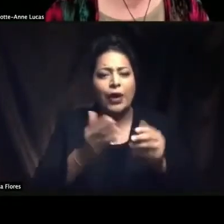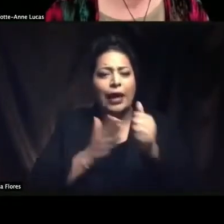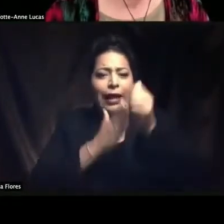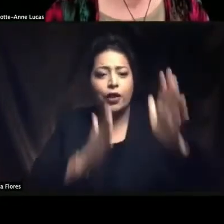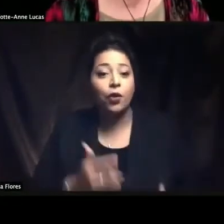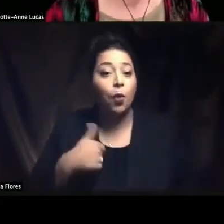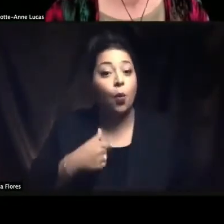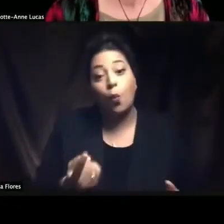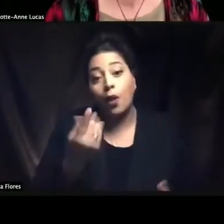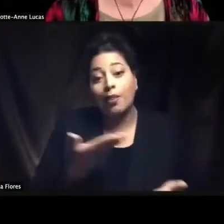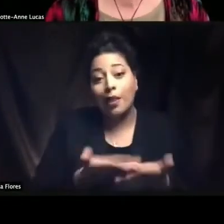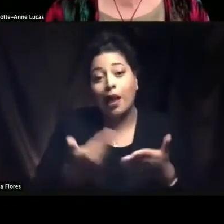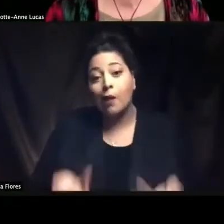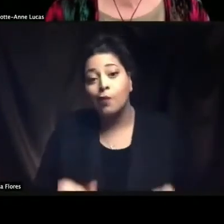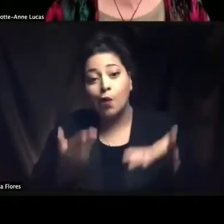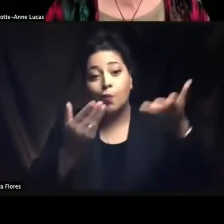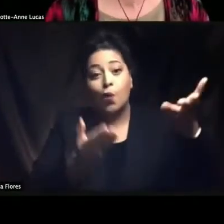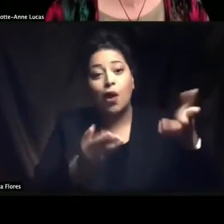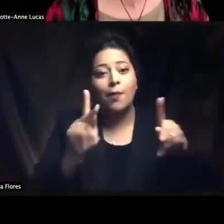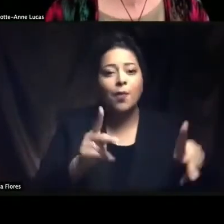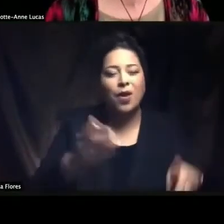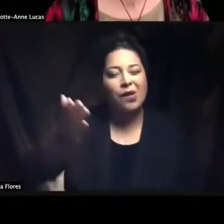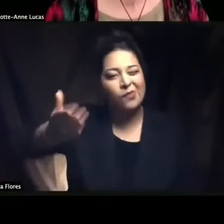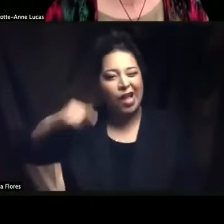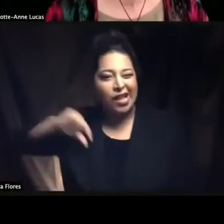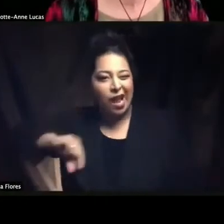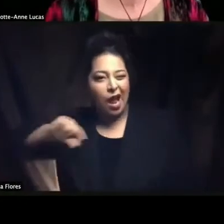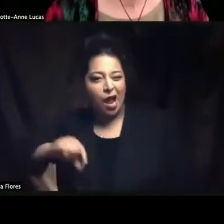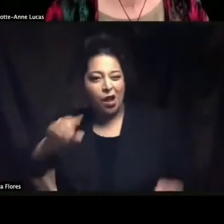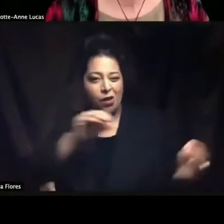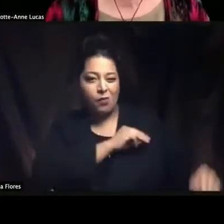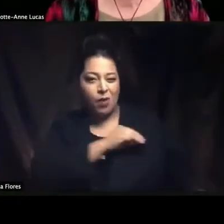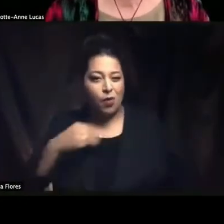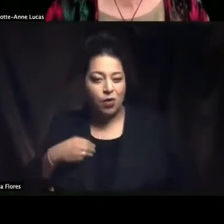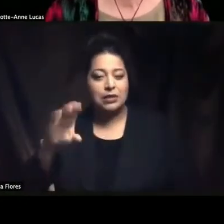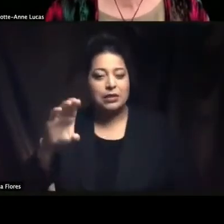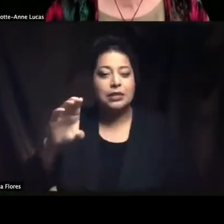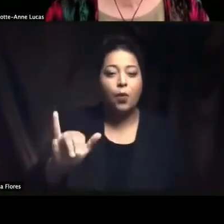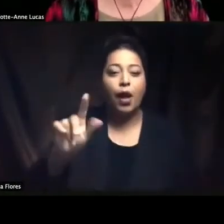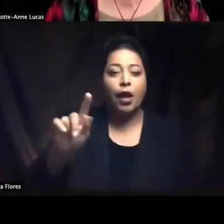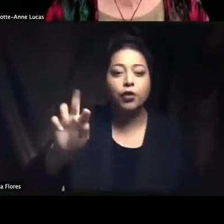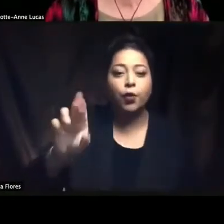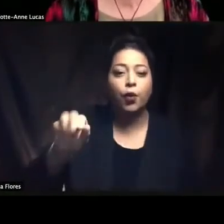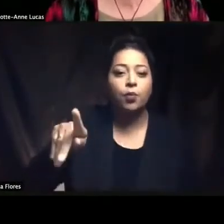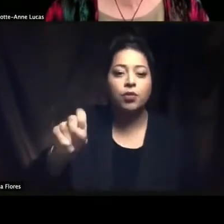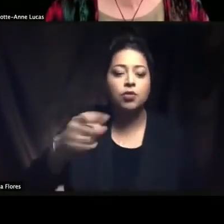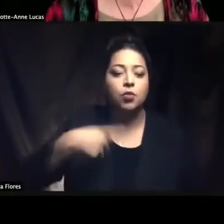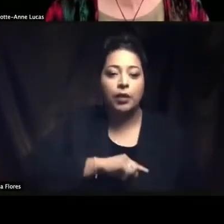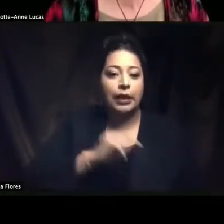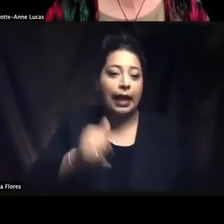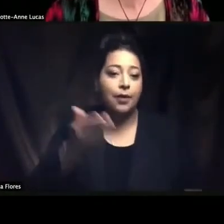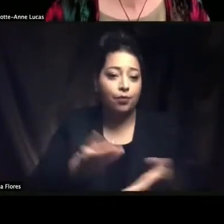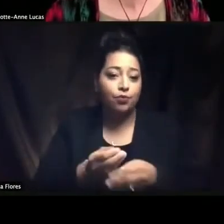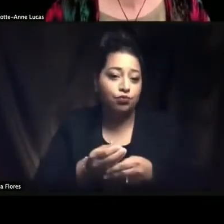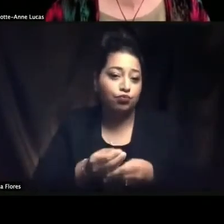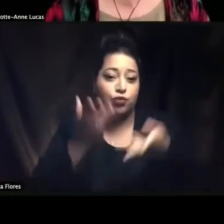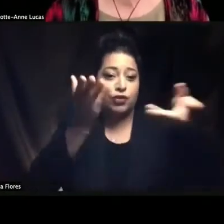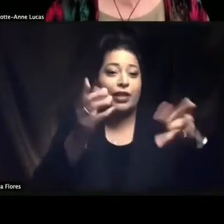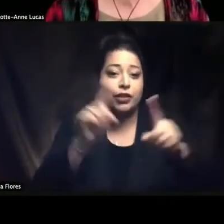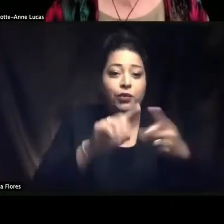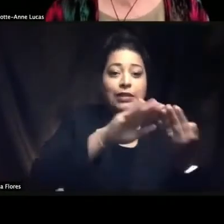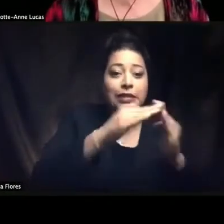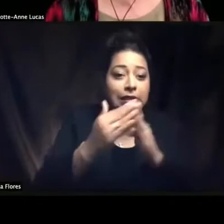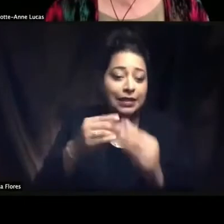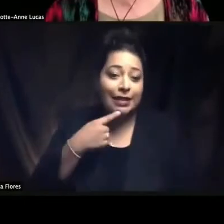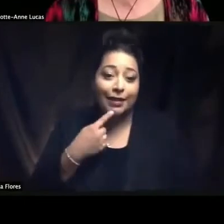I propose to a lot of these people and former gang members is a citywide truce. And that's something that we can just present to the city and present to the people and say,